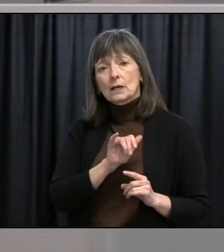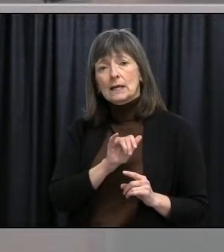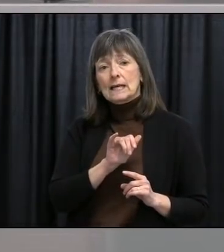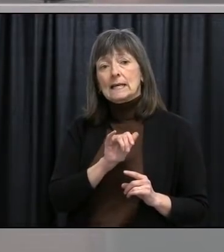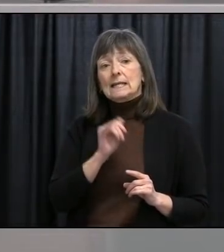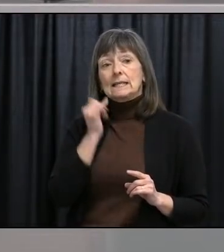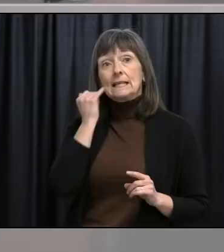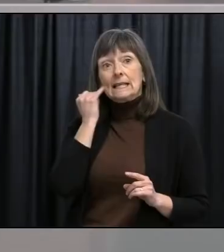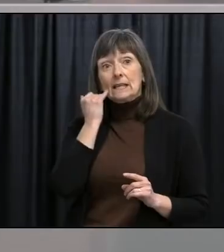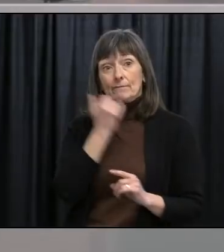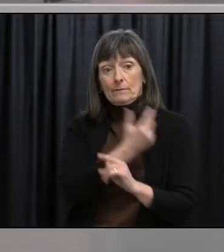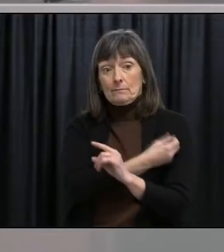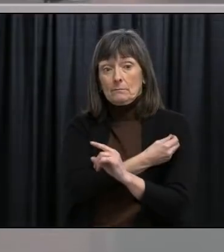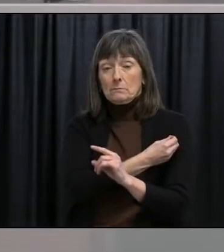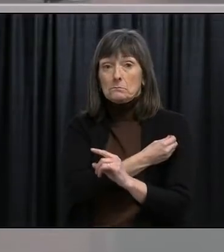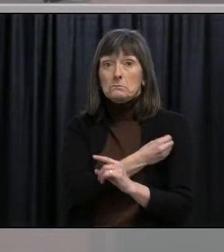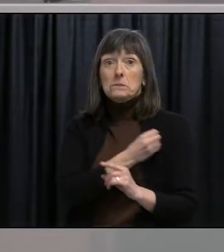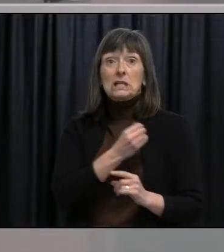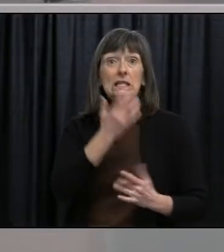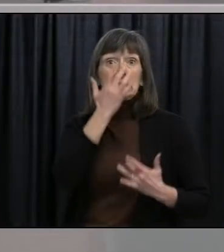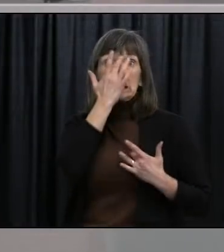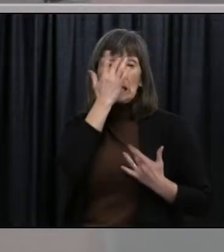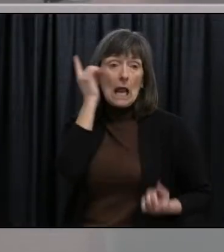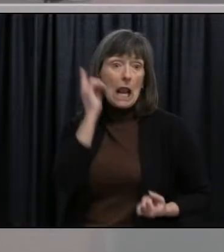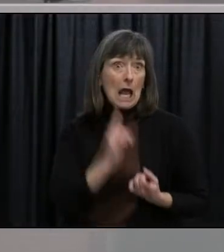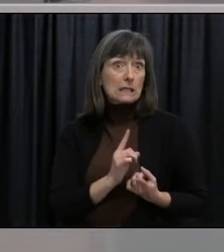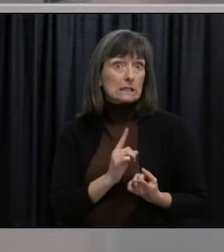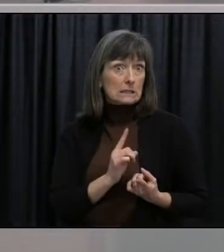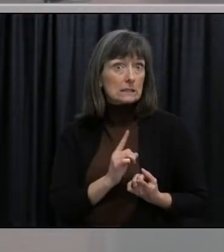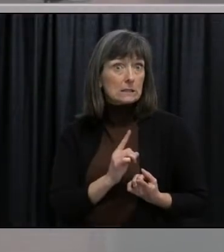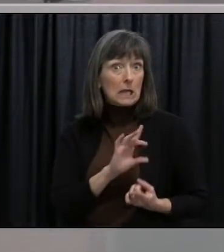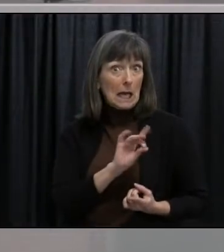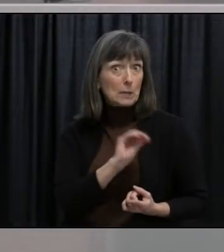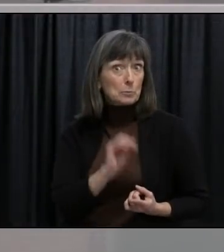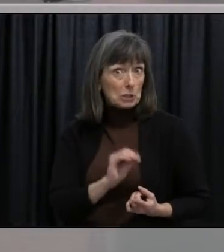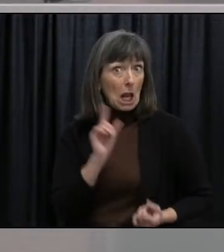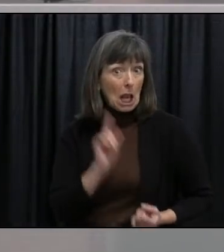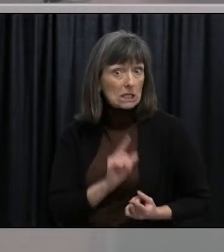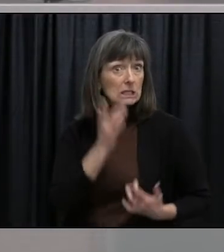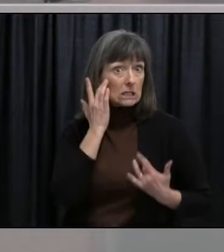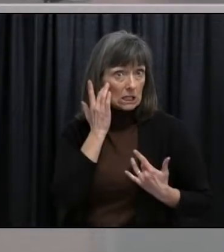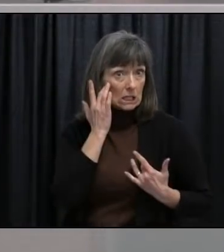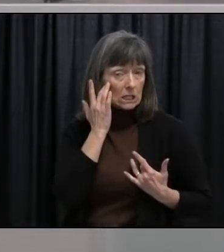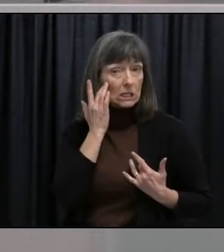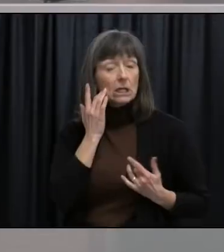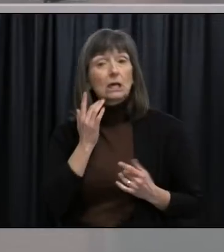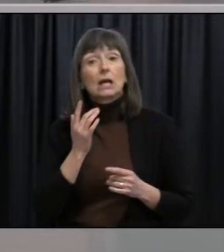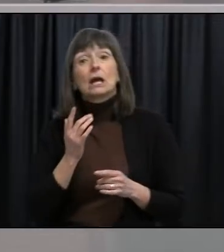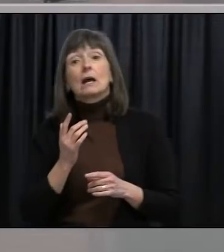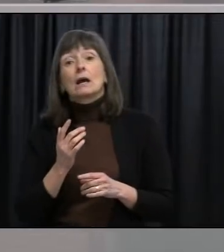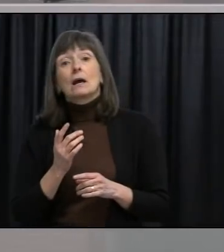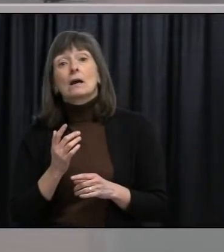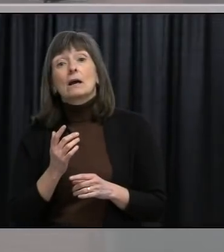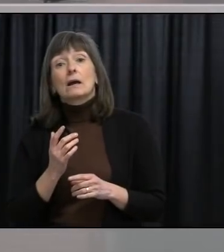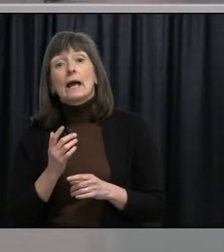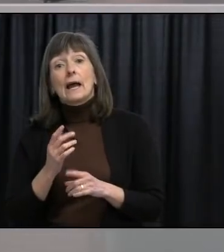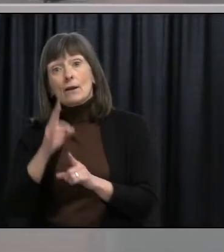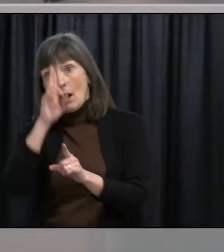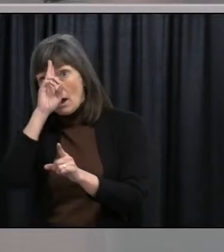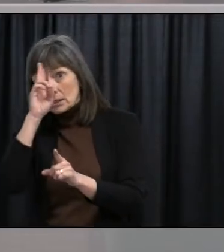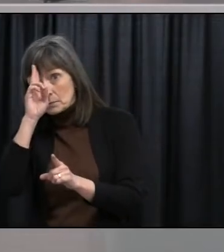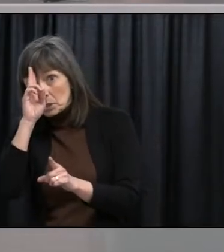symptom and a 100% avoidance of death? Like it has different